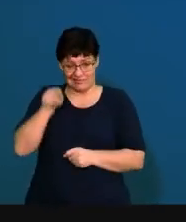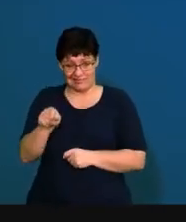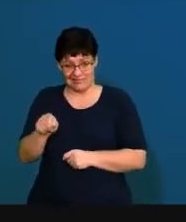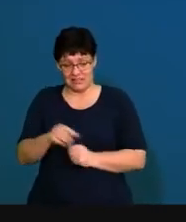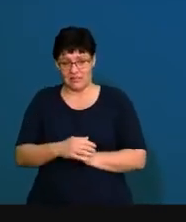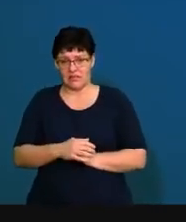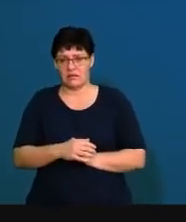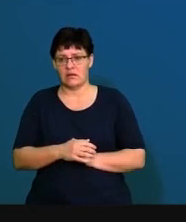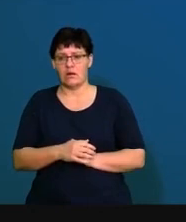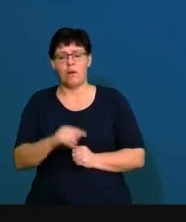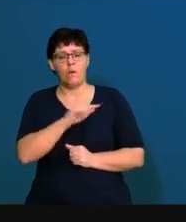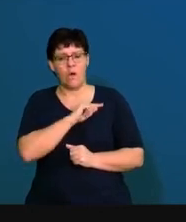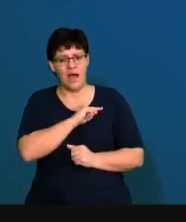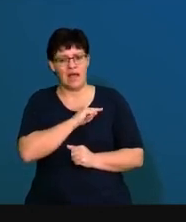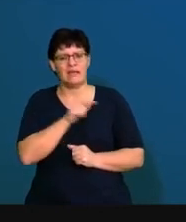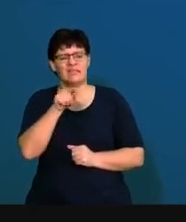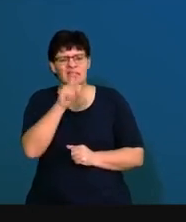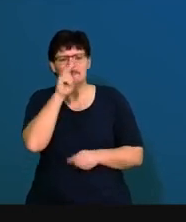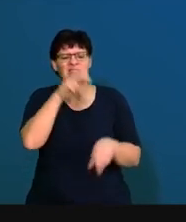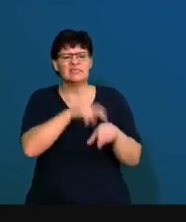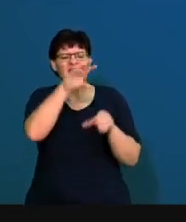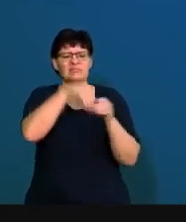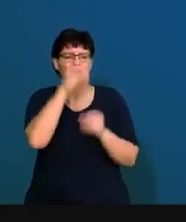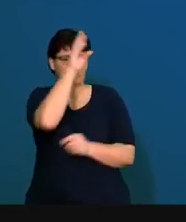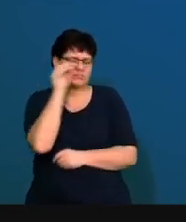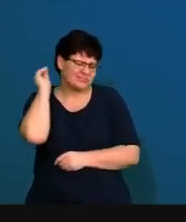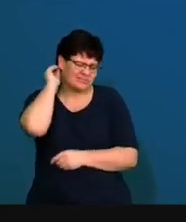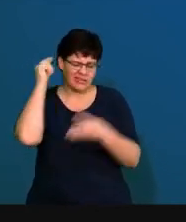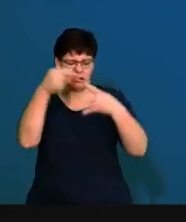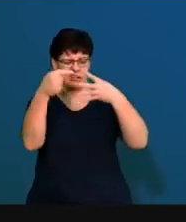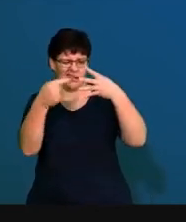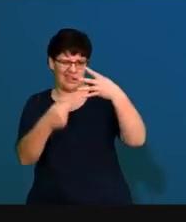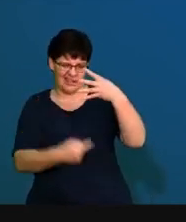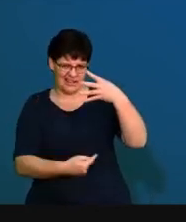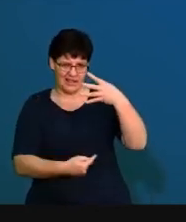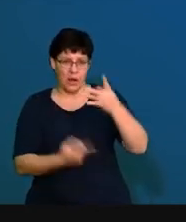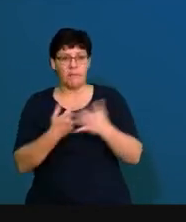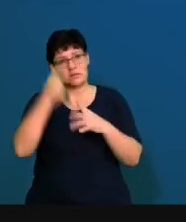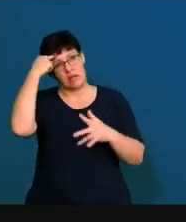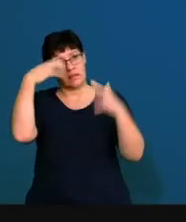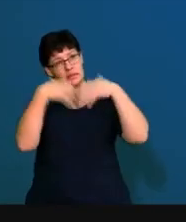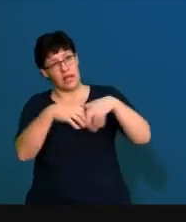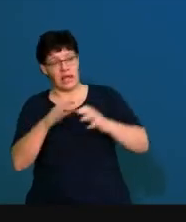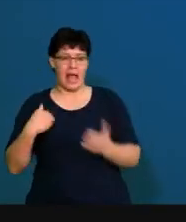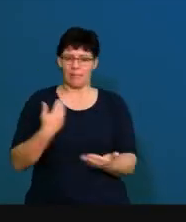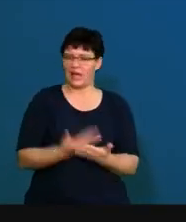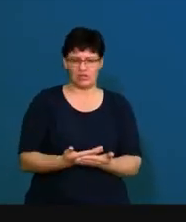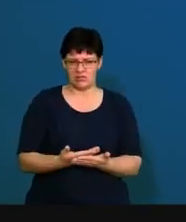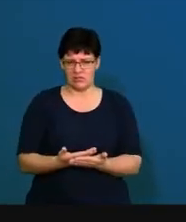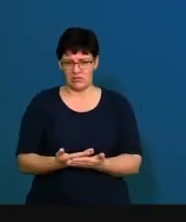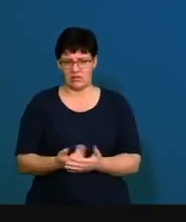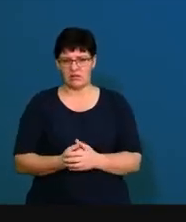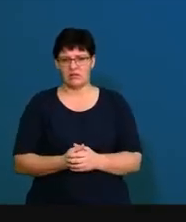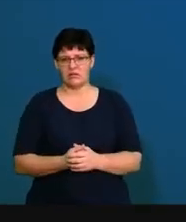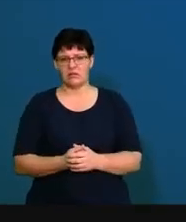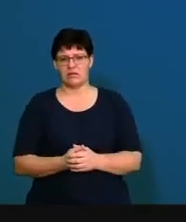with that, okay? Because basically this has to do with remembering a lot of stuff. There's not so much of thinking and application, you